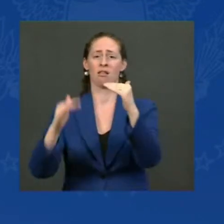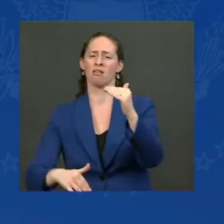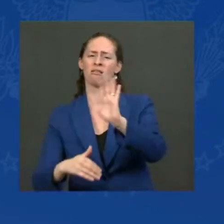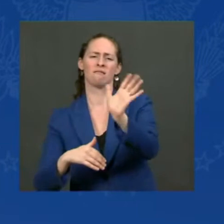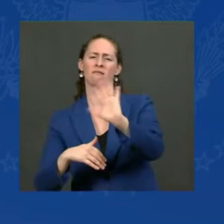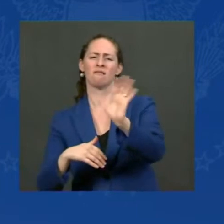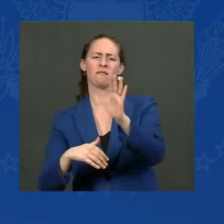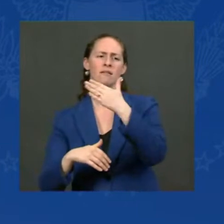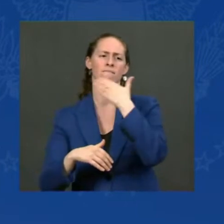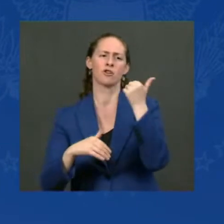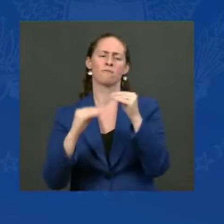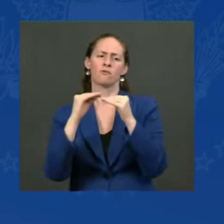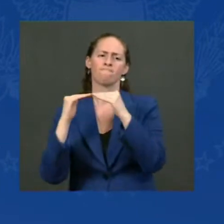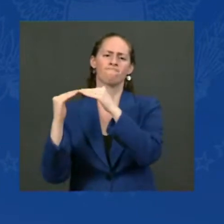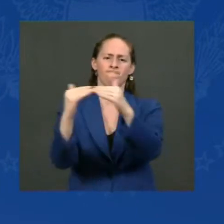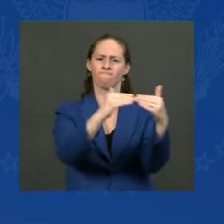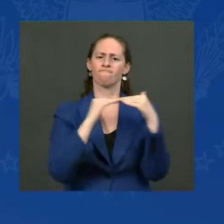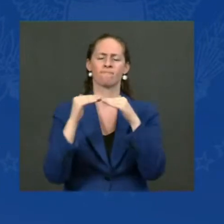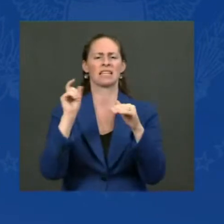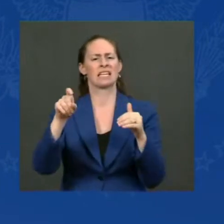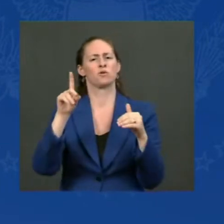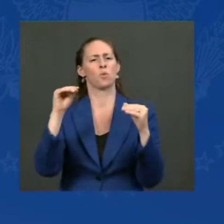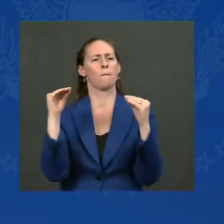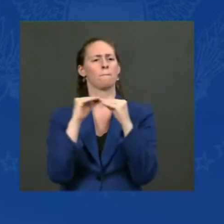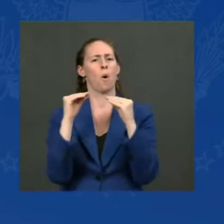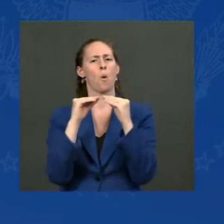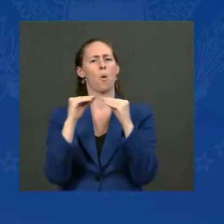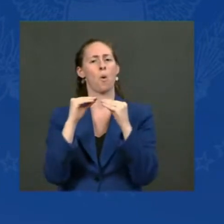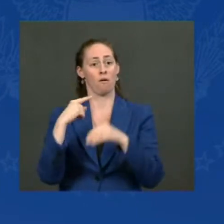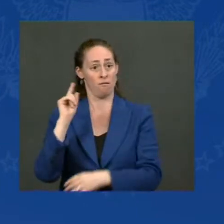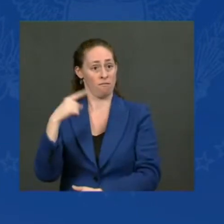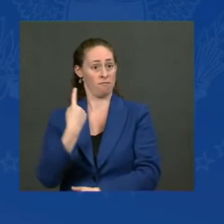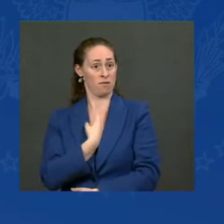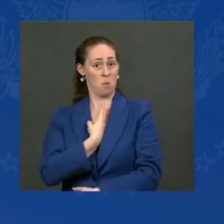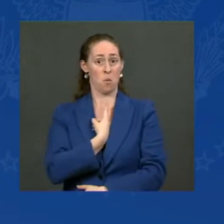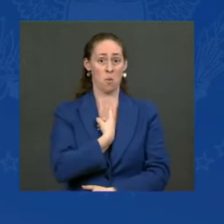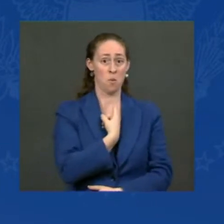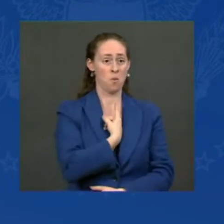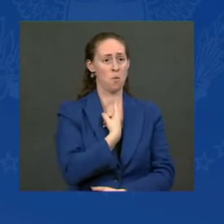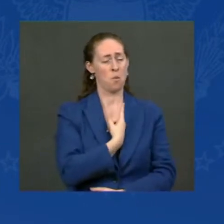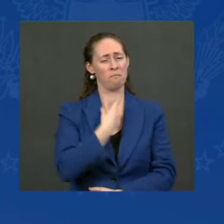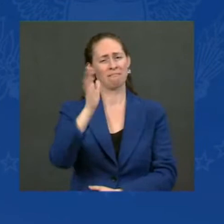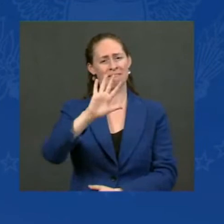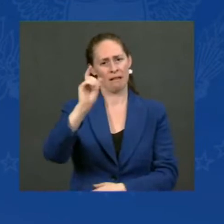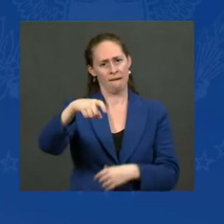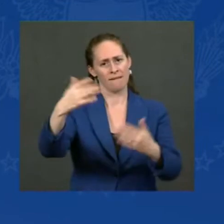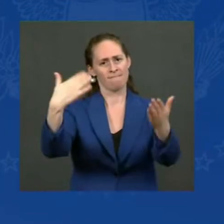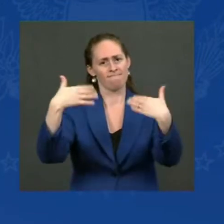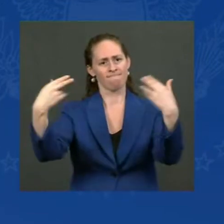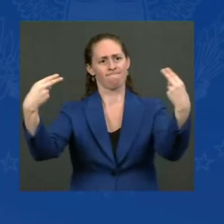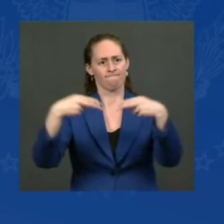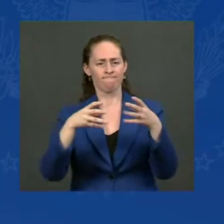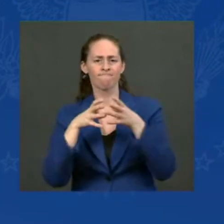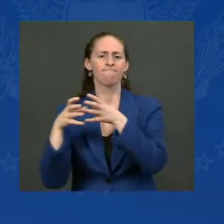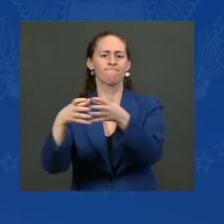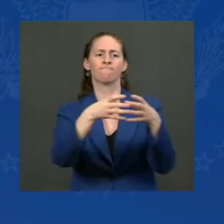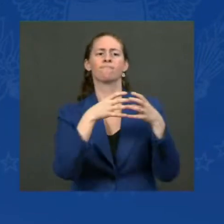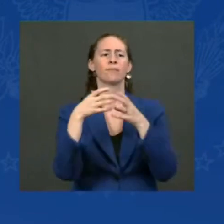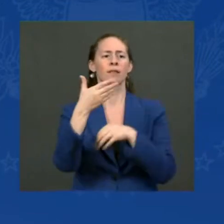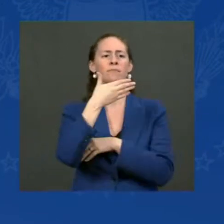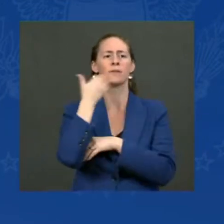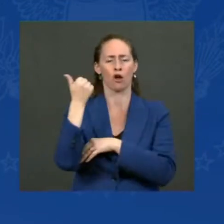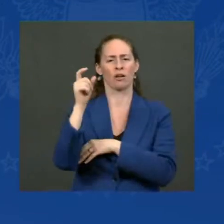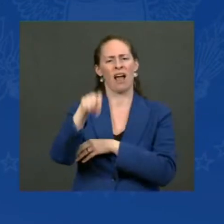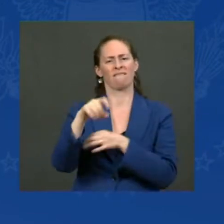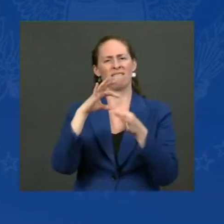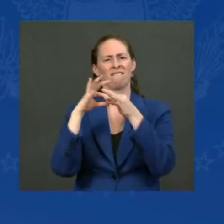do more than we think we can do alone so that we'll accomplish what we must together.